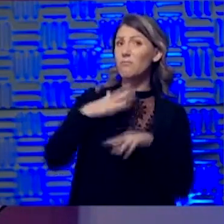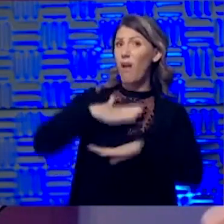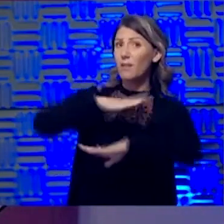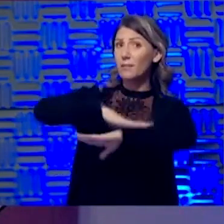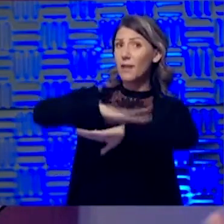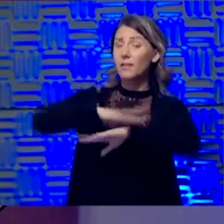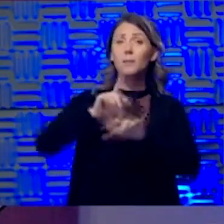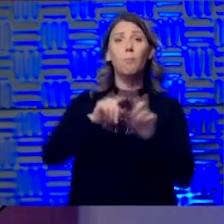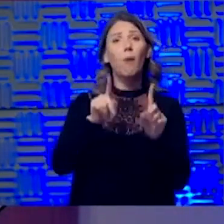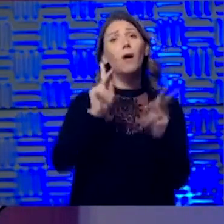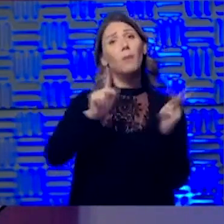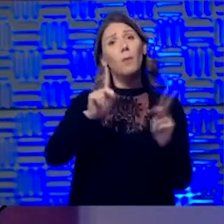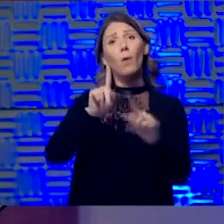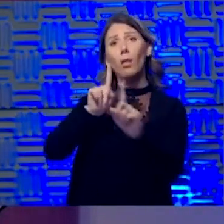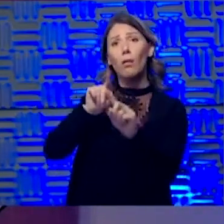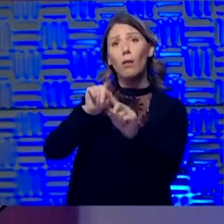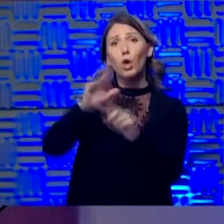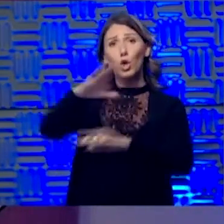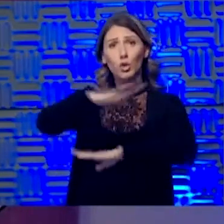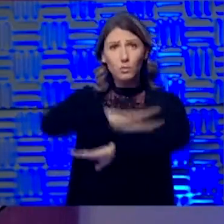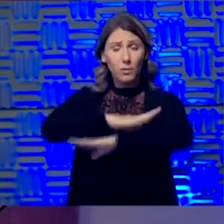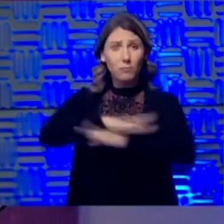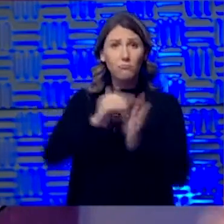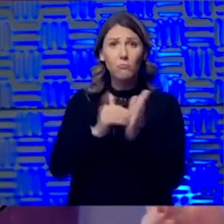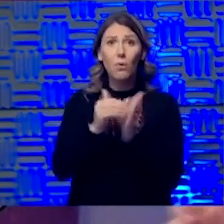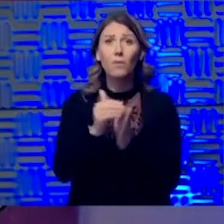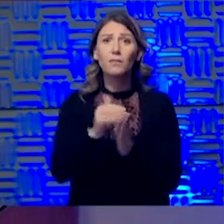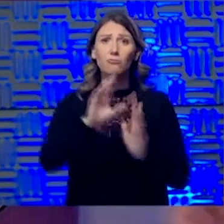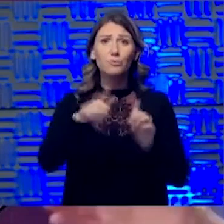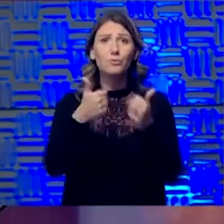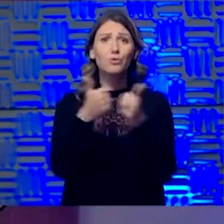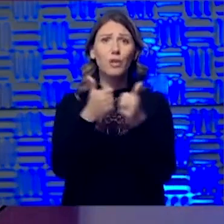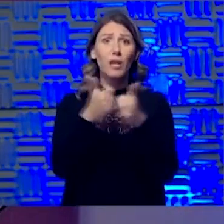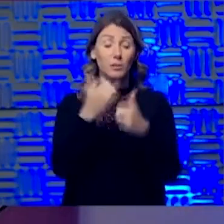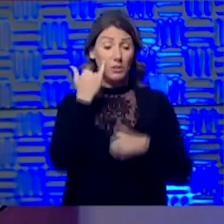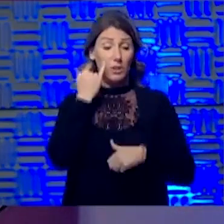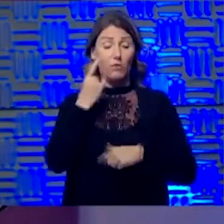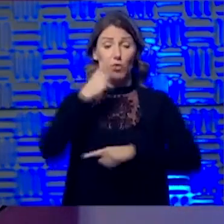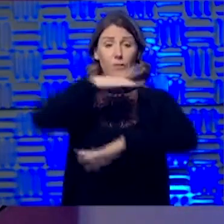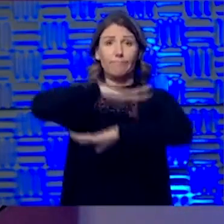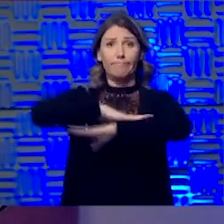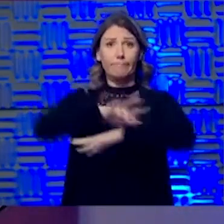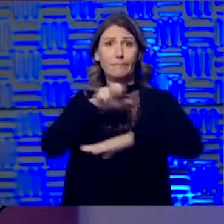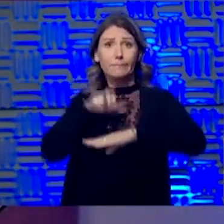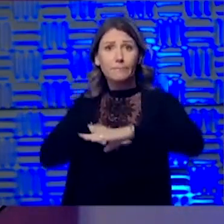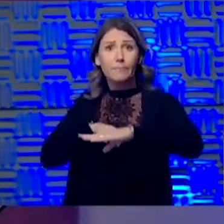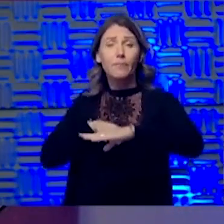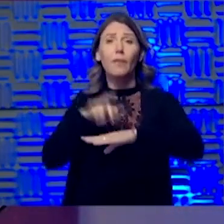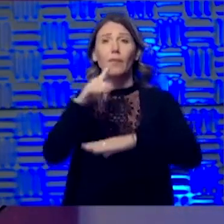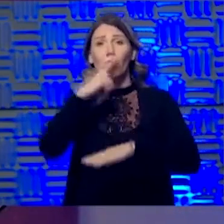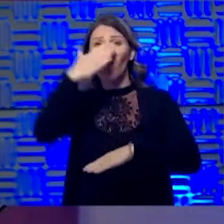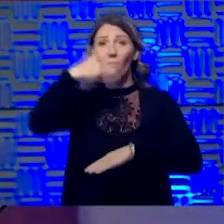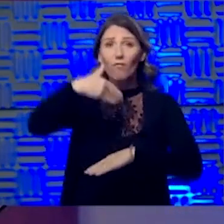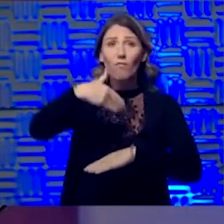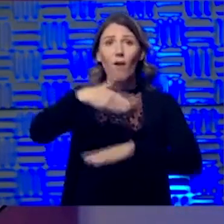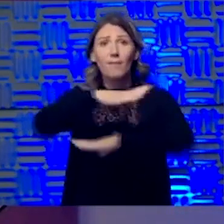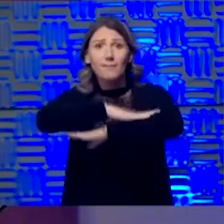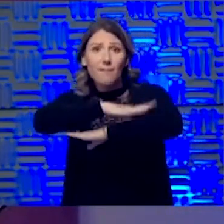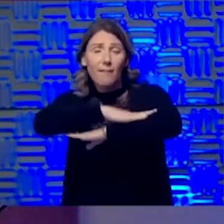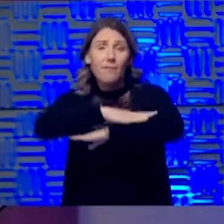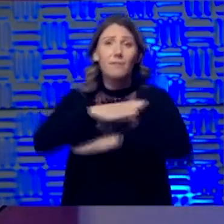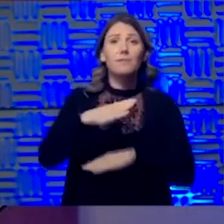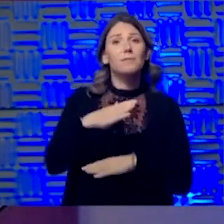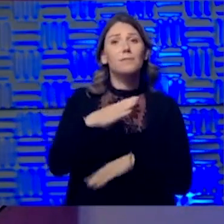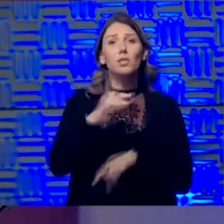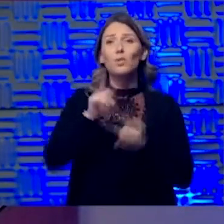often. So that's kind of the challenge if you're in an area where you're at a desk where people can come to you, like if you're at like a front desk, because you